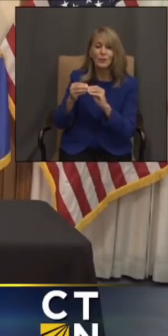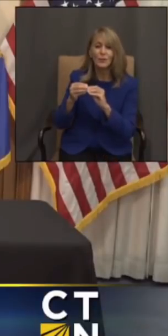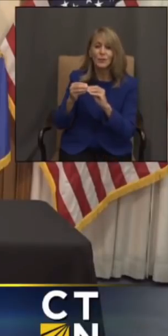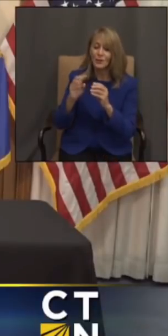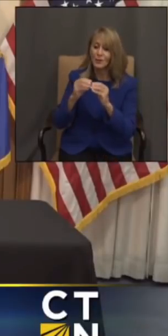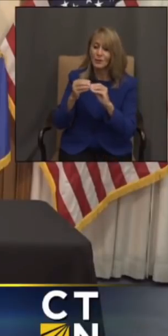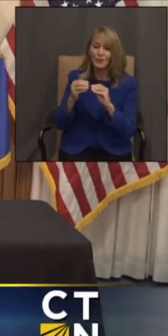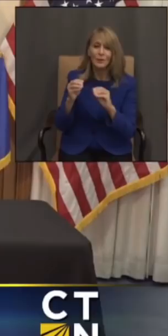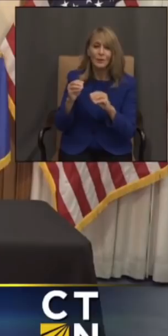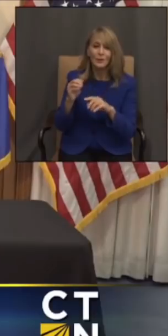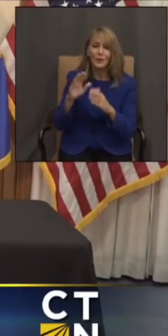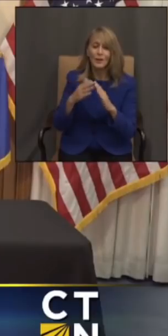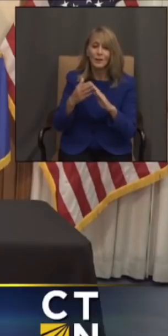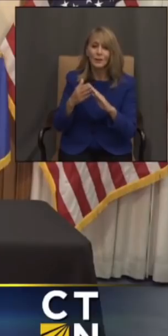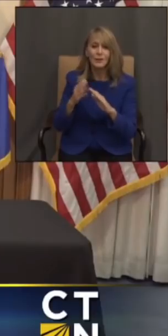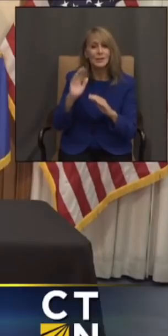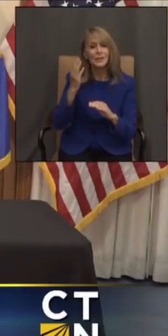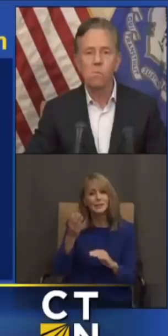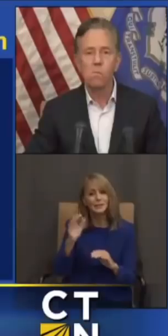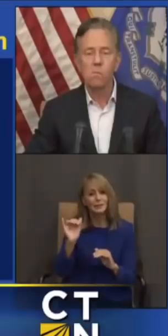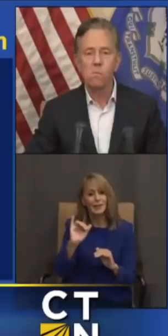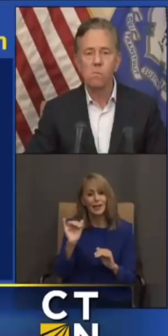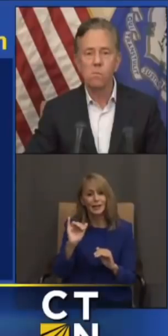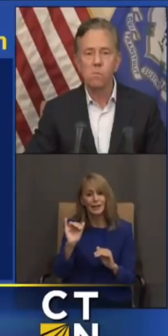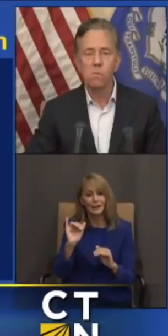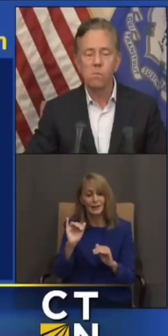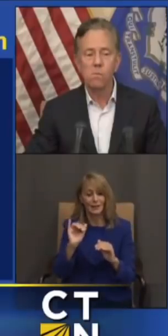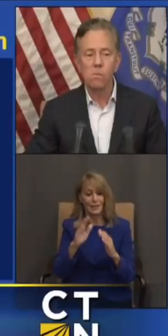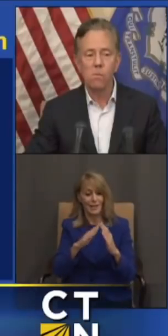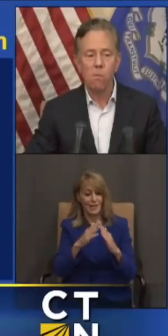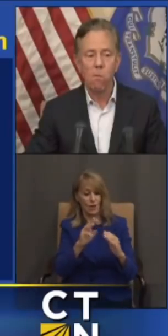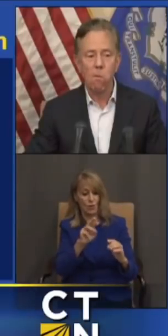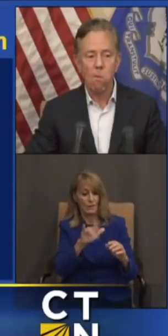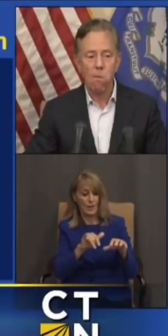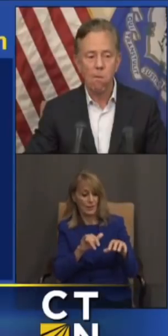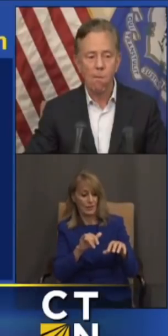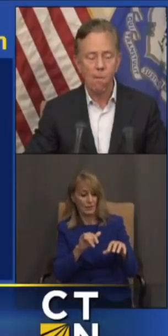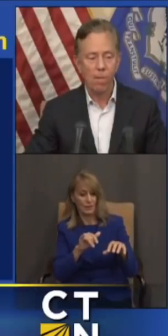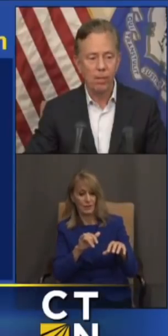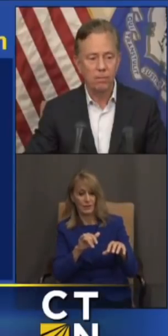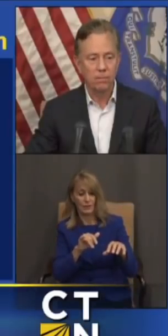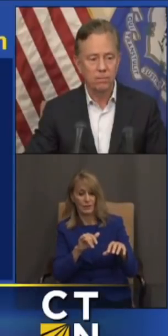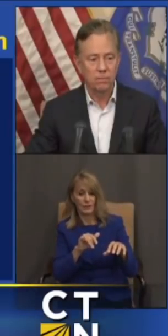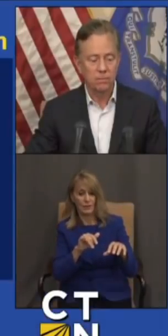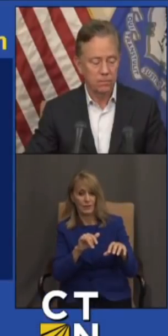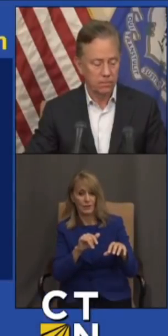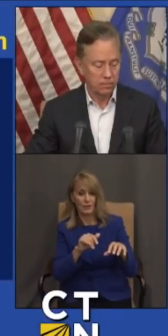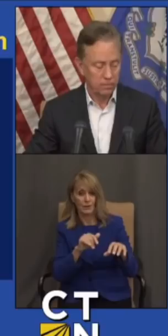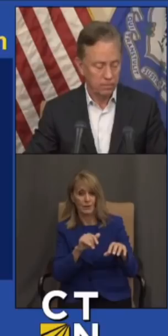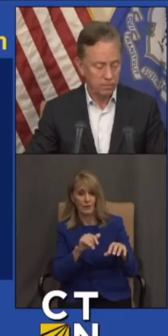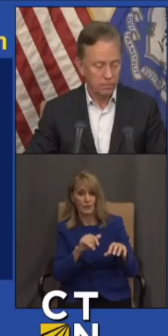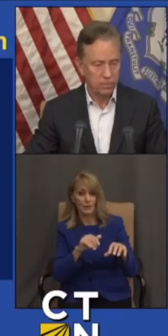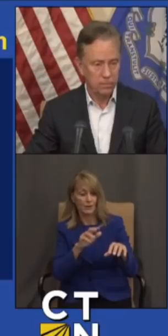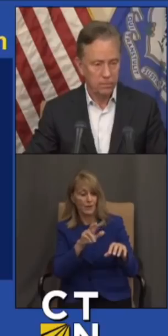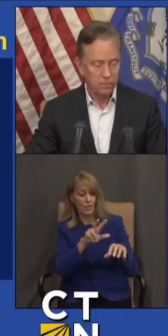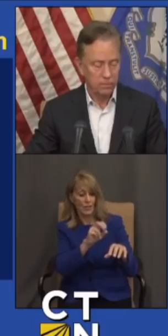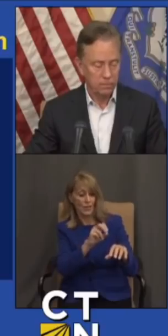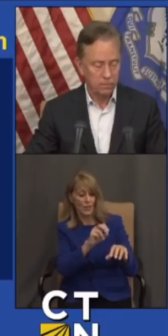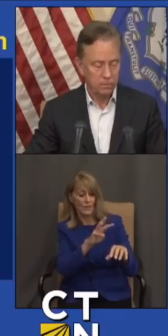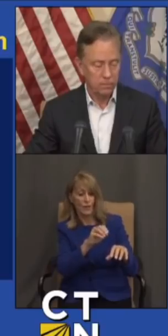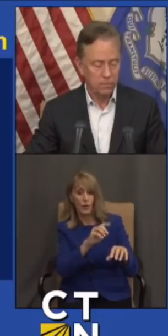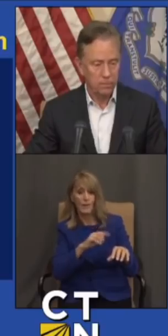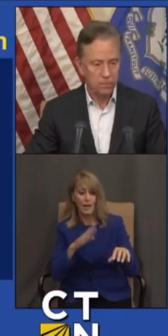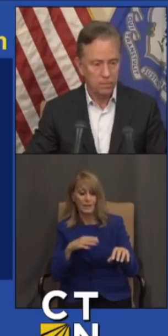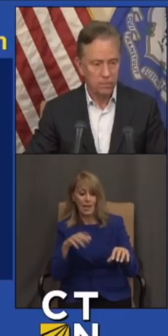but, it looked like, some surrounding towns, I think it was in the 30% or near 40% for Waterbury, and some